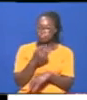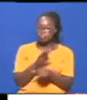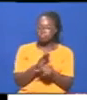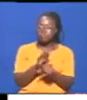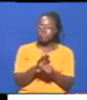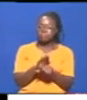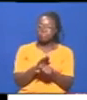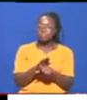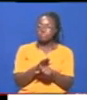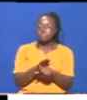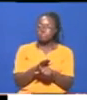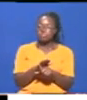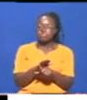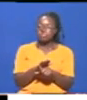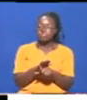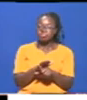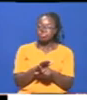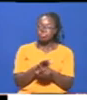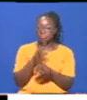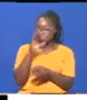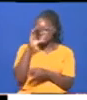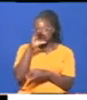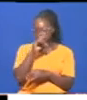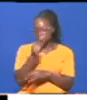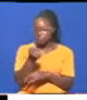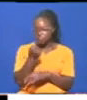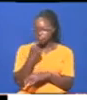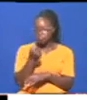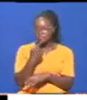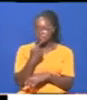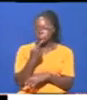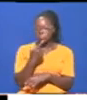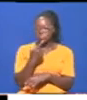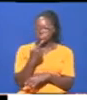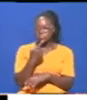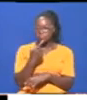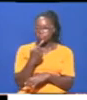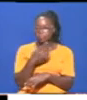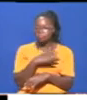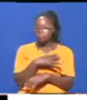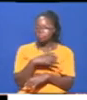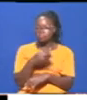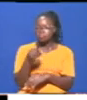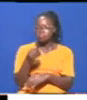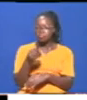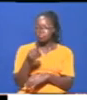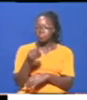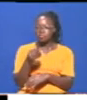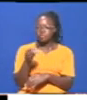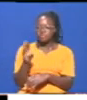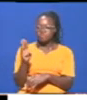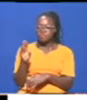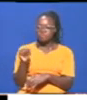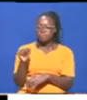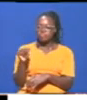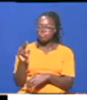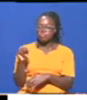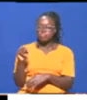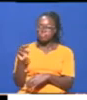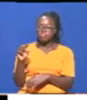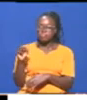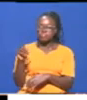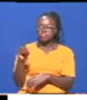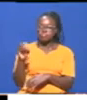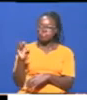because there's a scarcity of medicine. And Bangladesh being a very